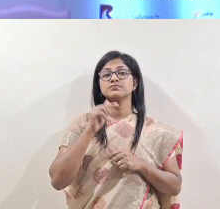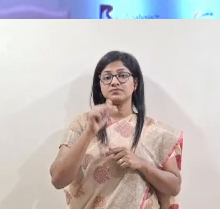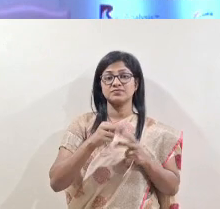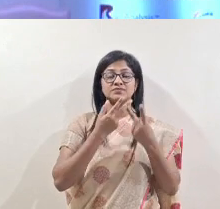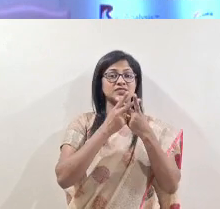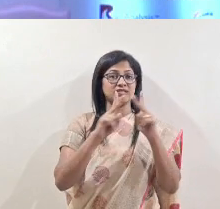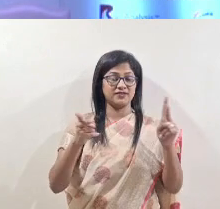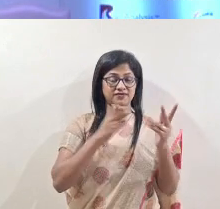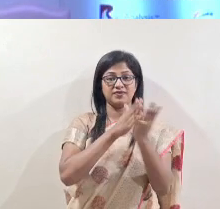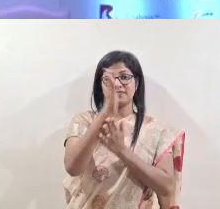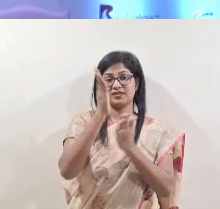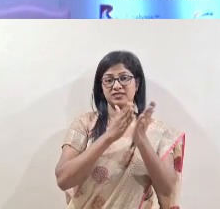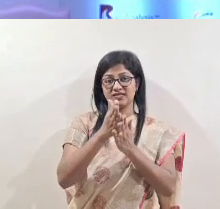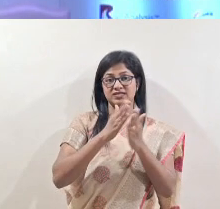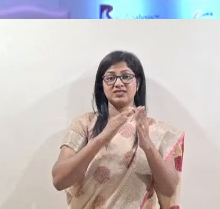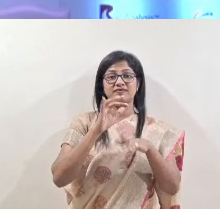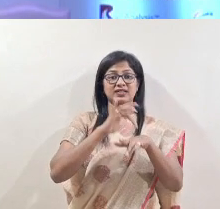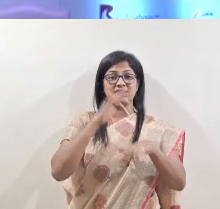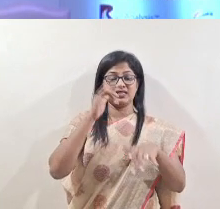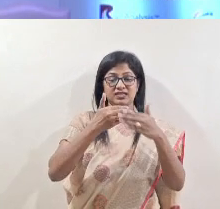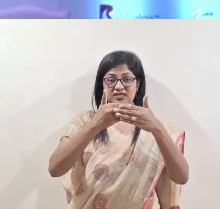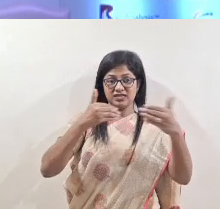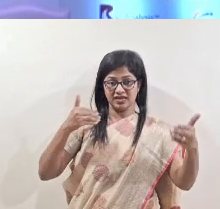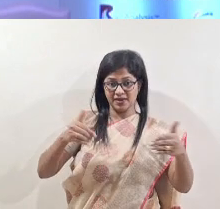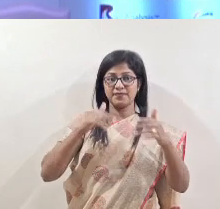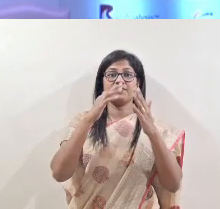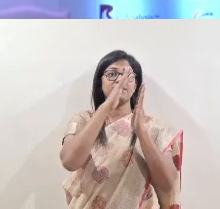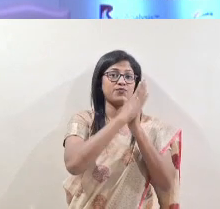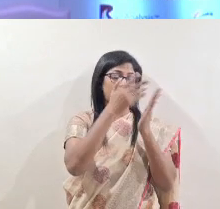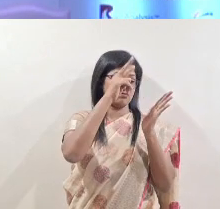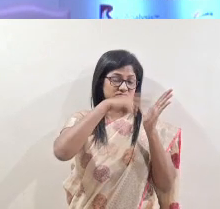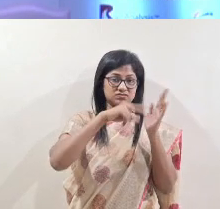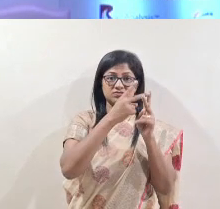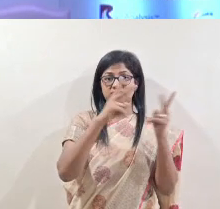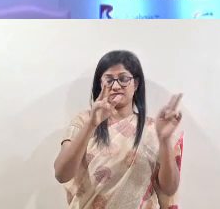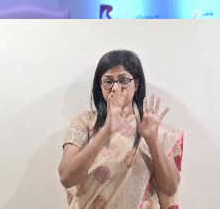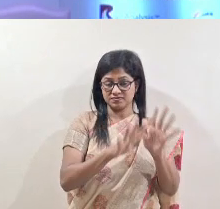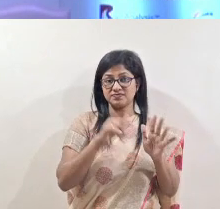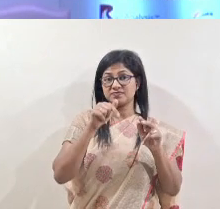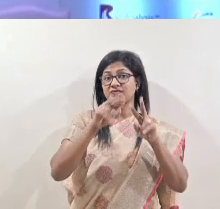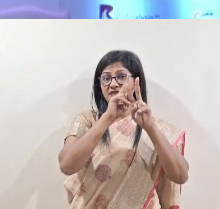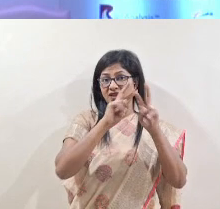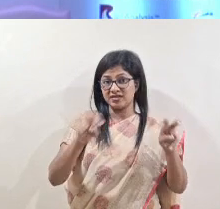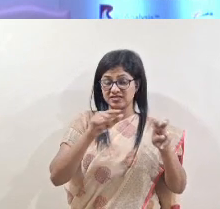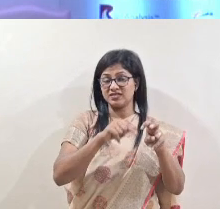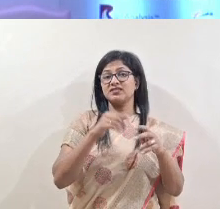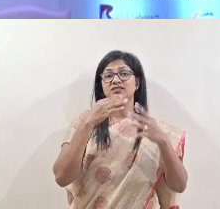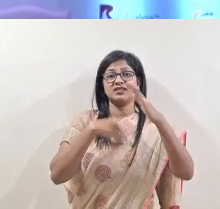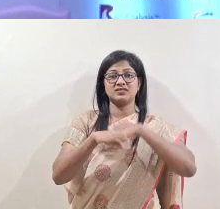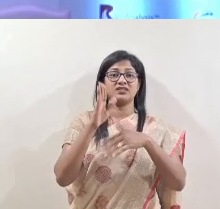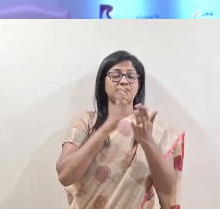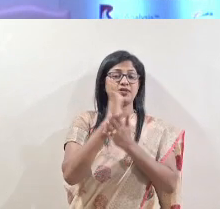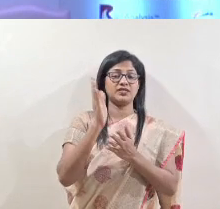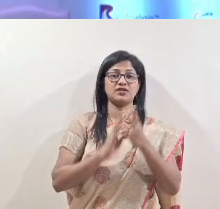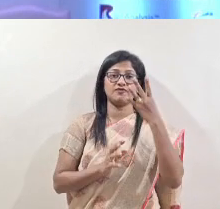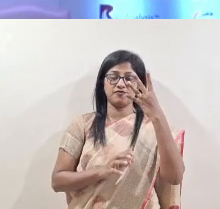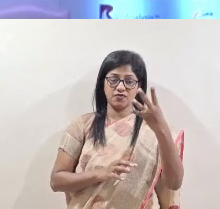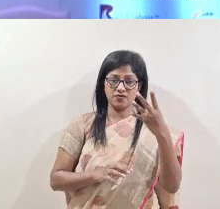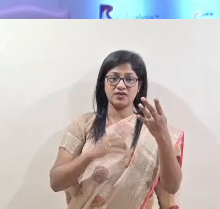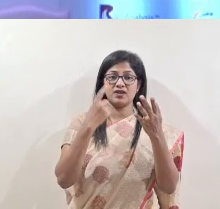literature. So for this study, we have considered 4 methods like RAF method, harders, green shields, and clearing time